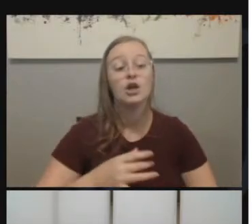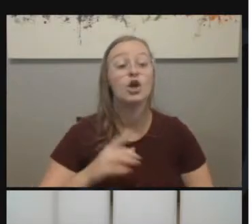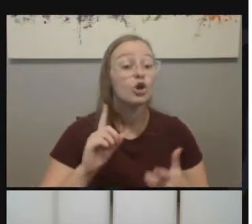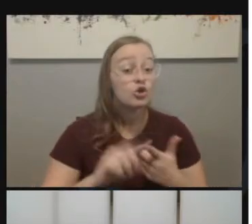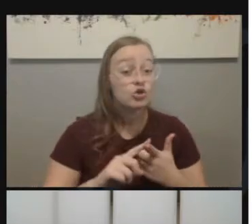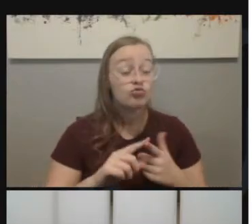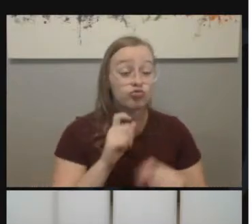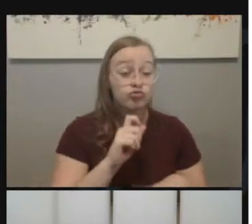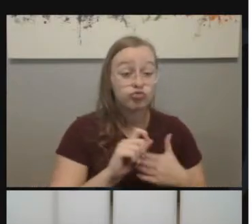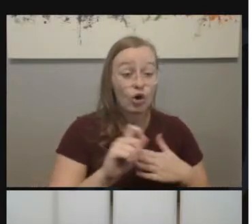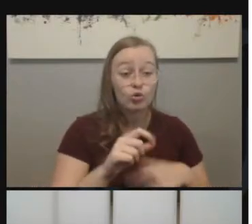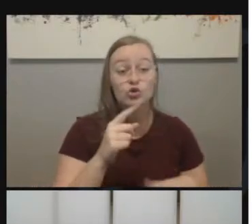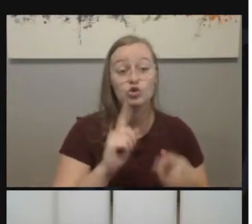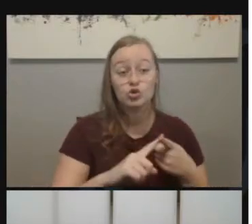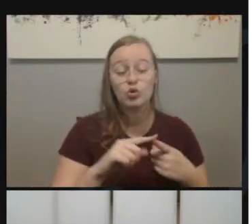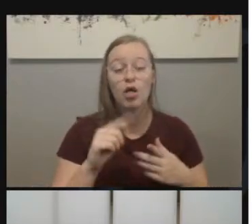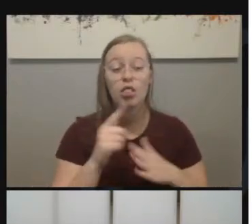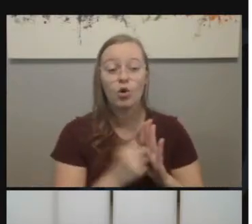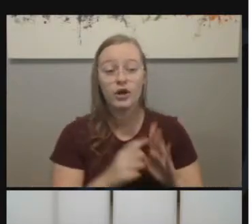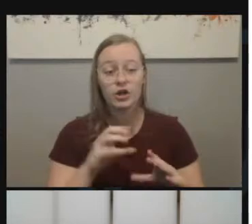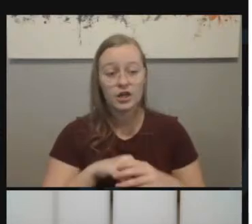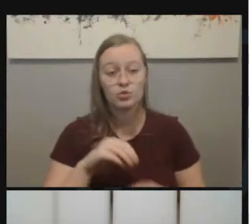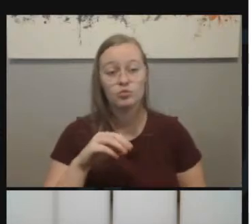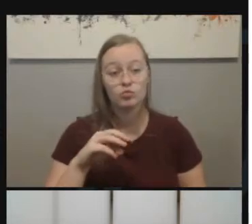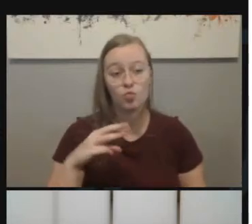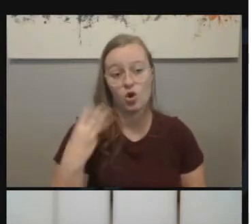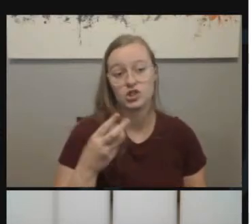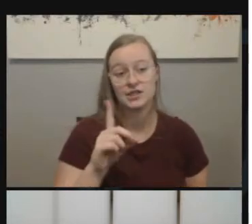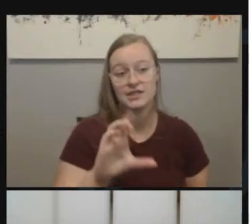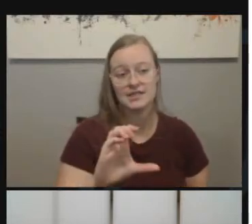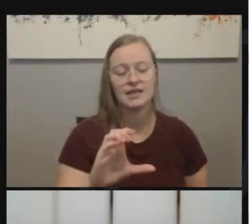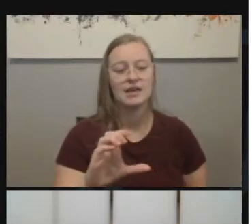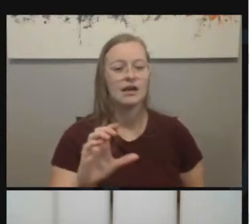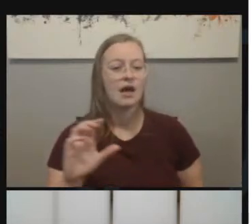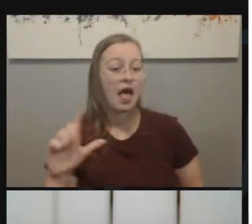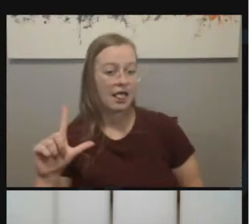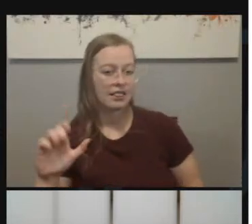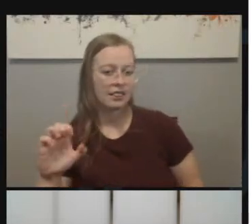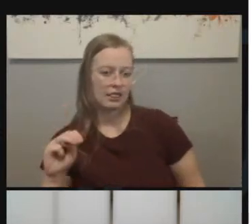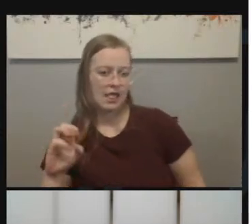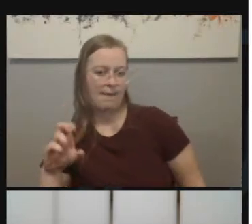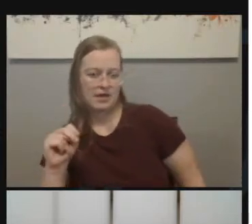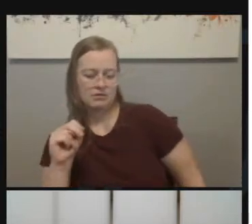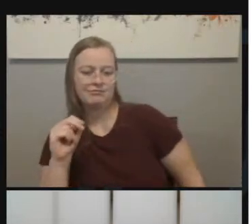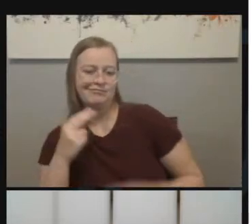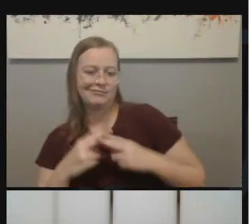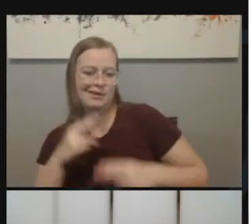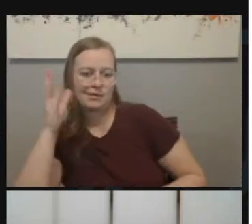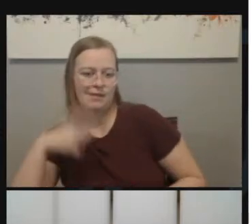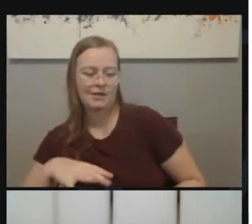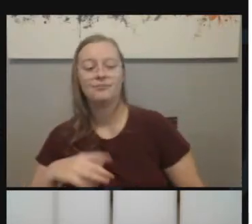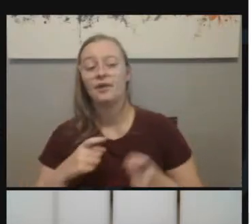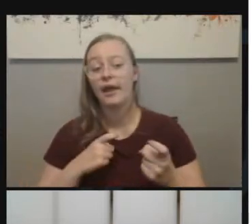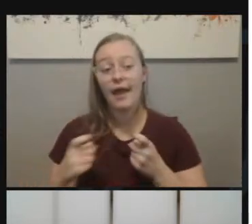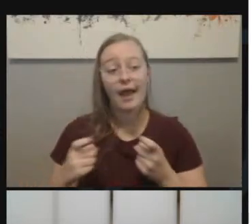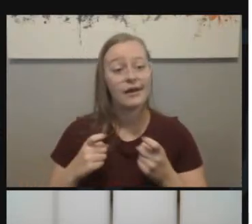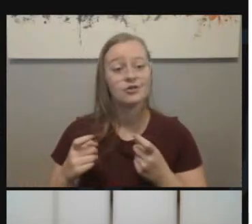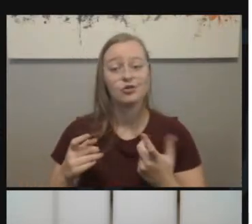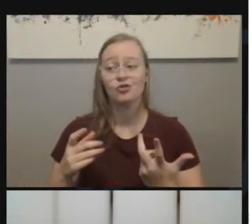Washington, a man named George Lemon, who was perhaps the most prominent lawyer handling military